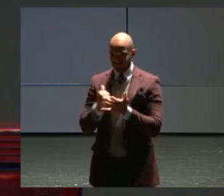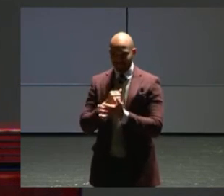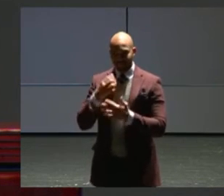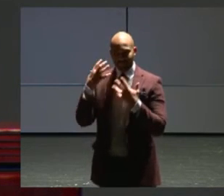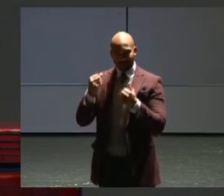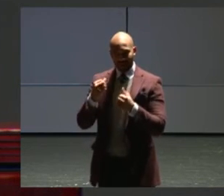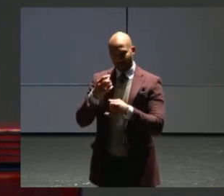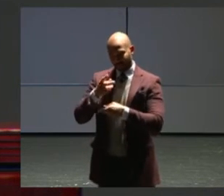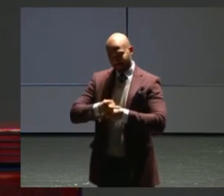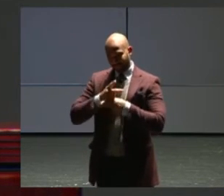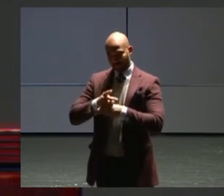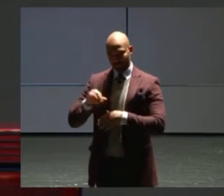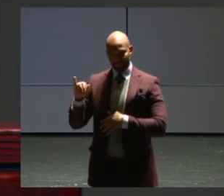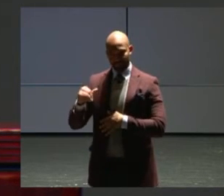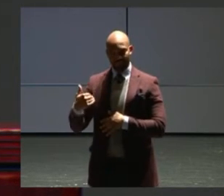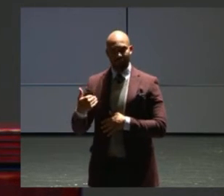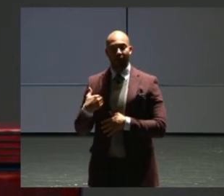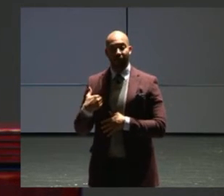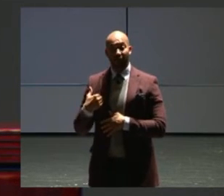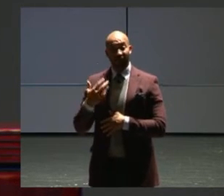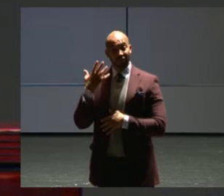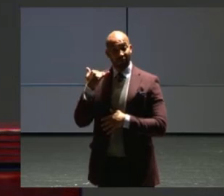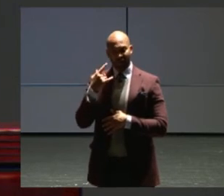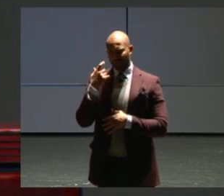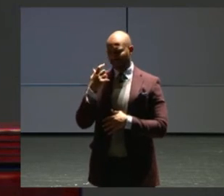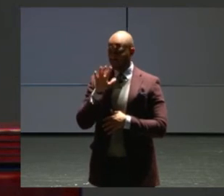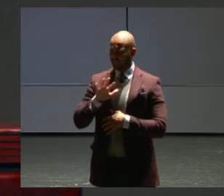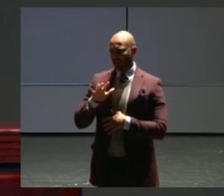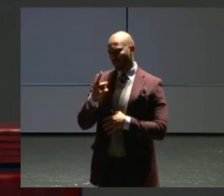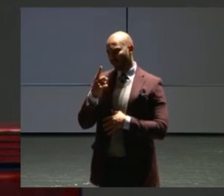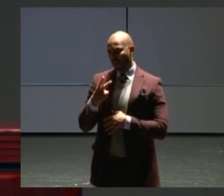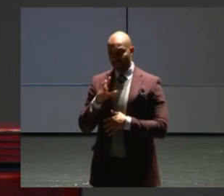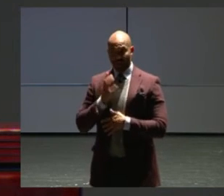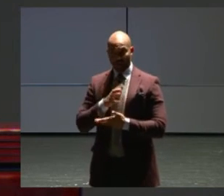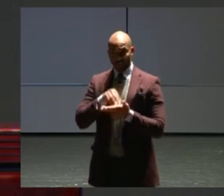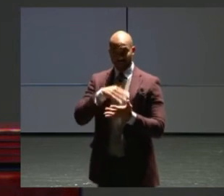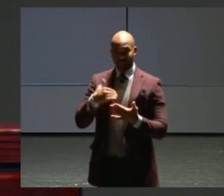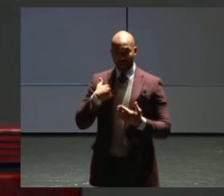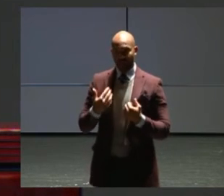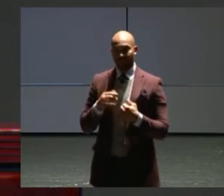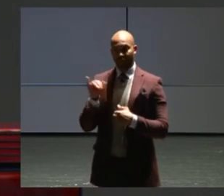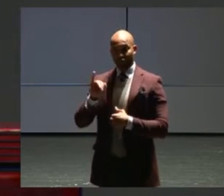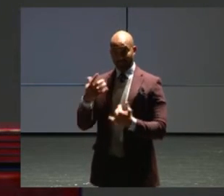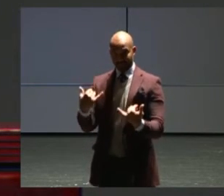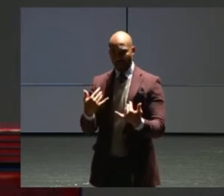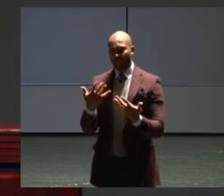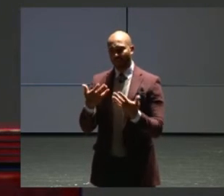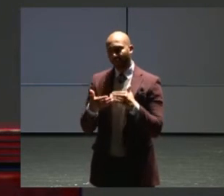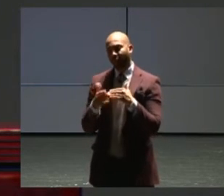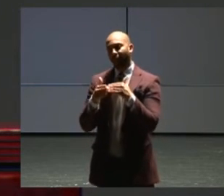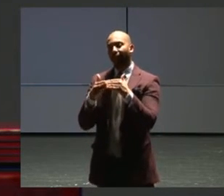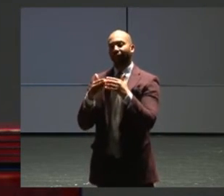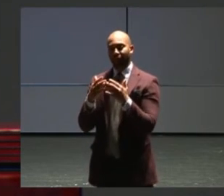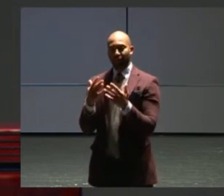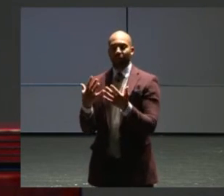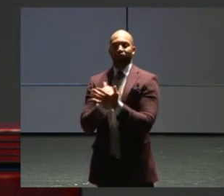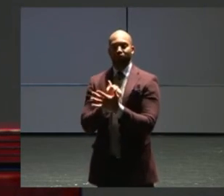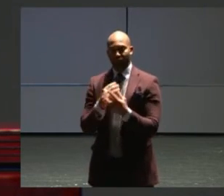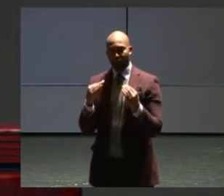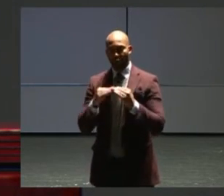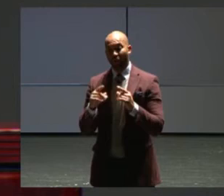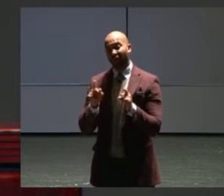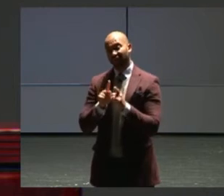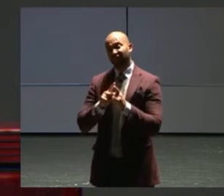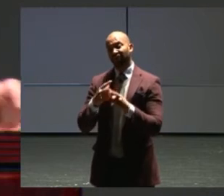have really about half our students that have coverage today. So we're really trying to get those numbers up, as well as many other elements of a